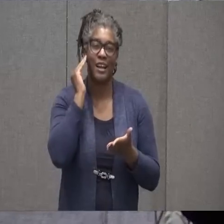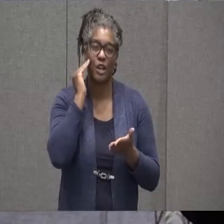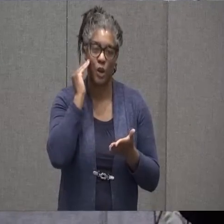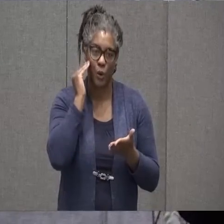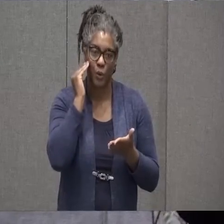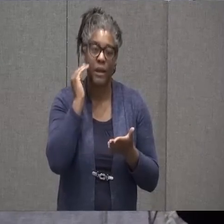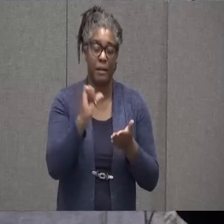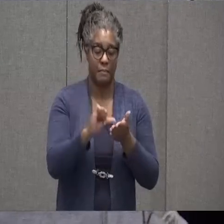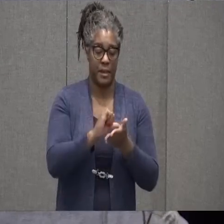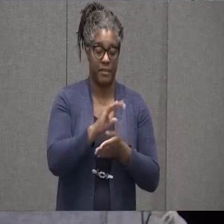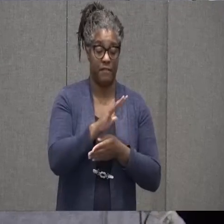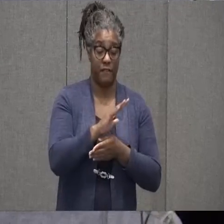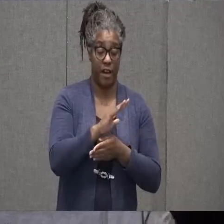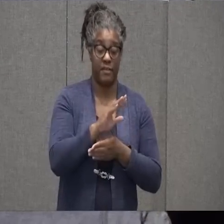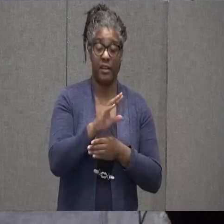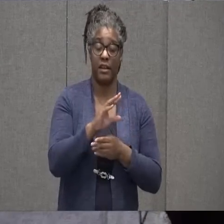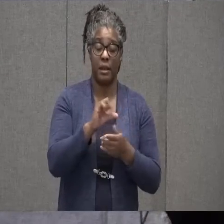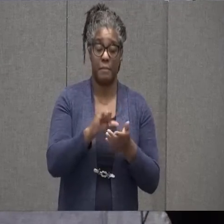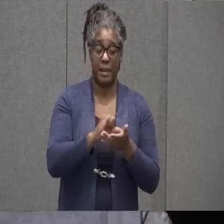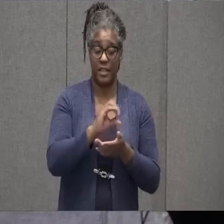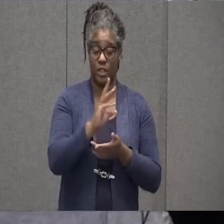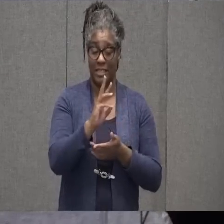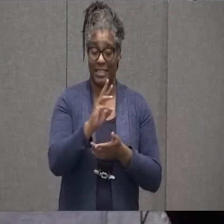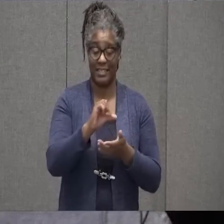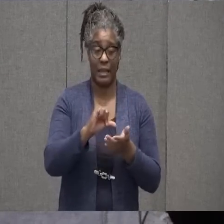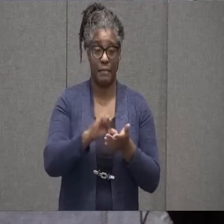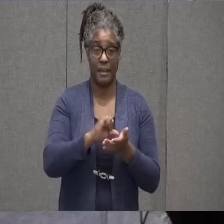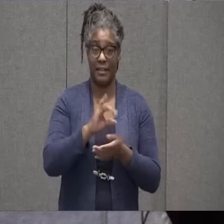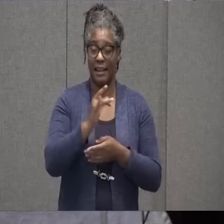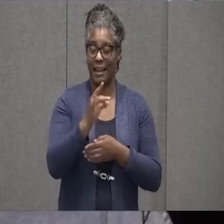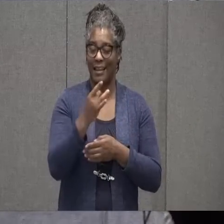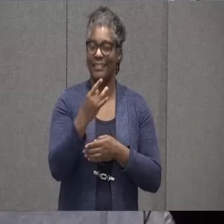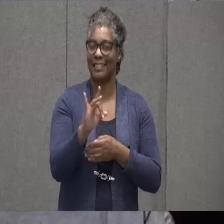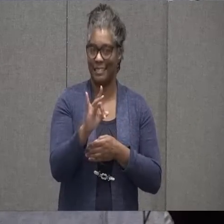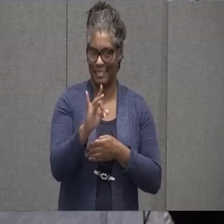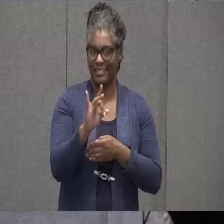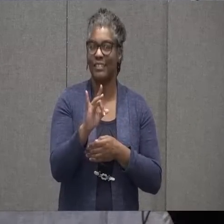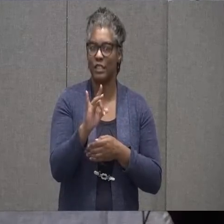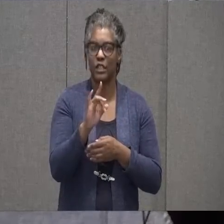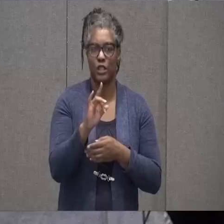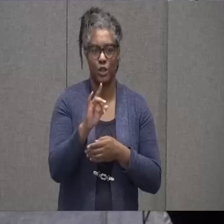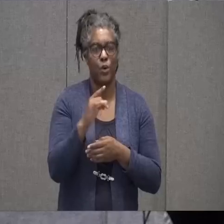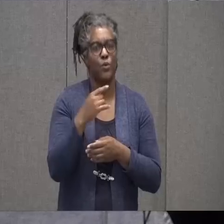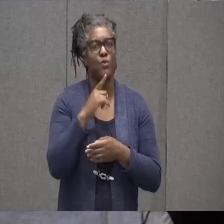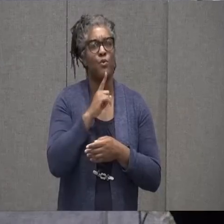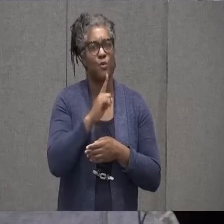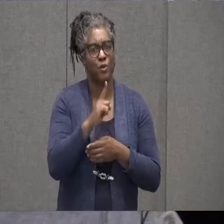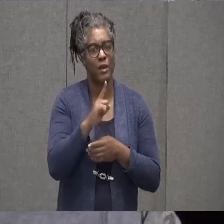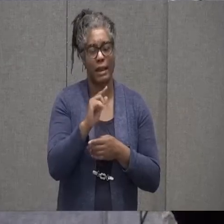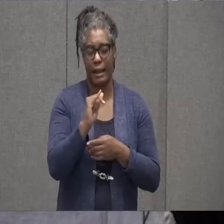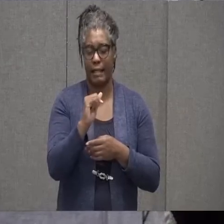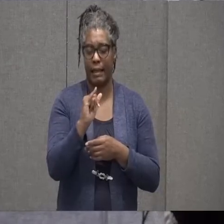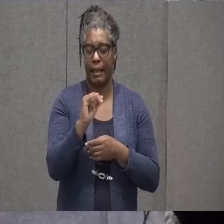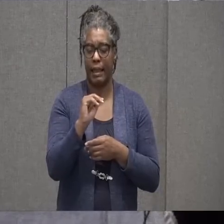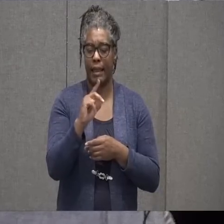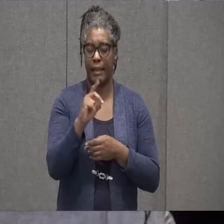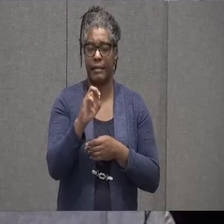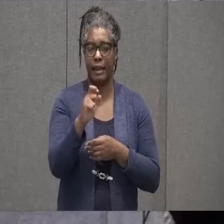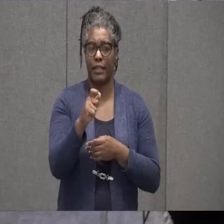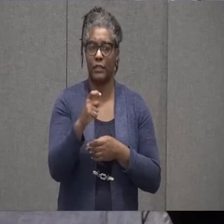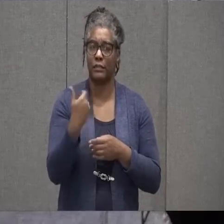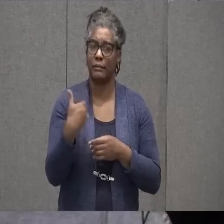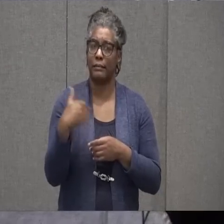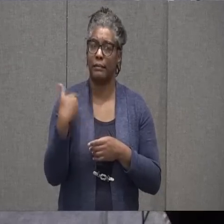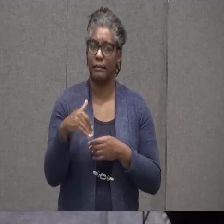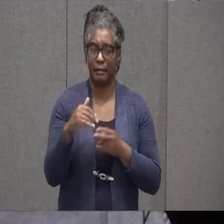page 18. So that is where an index comes in extremely valuable, because that way we can just target